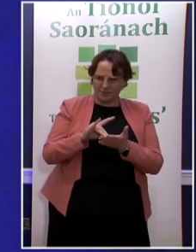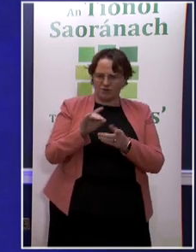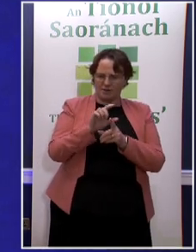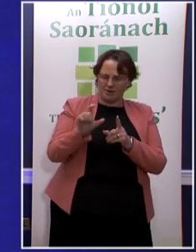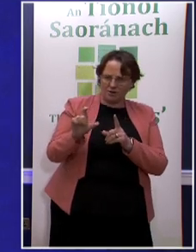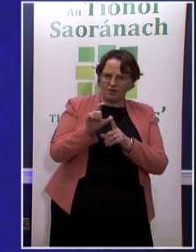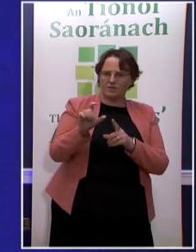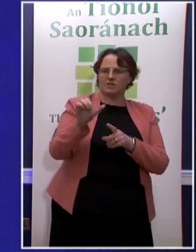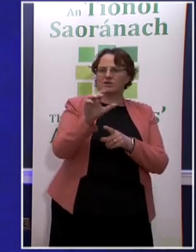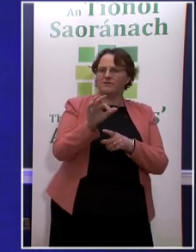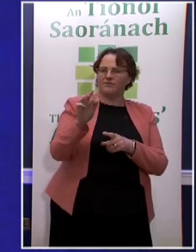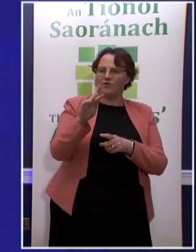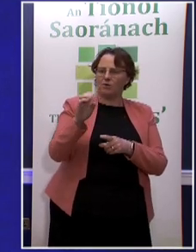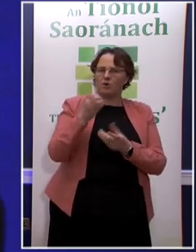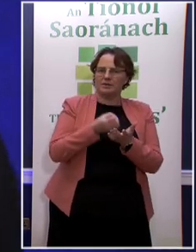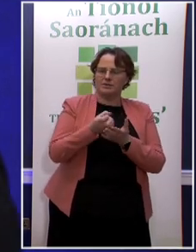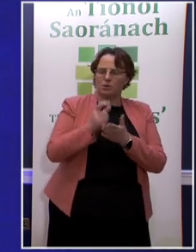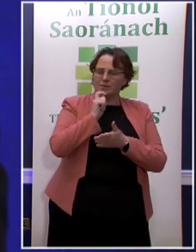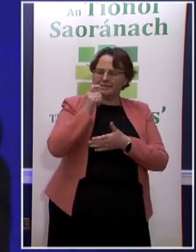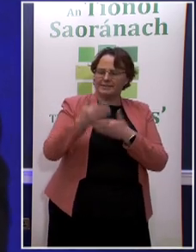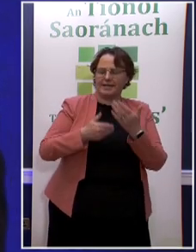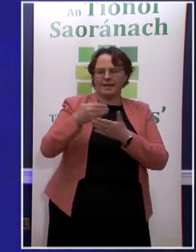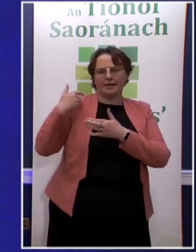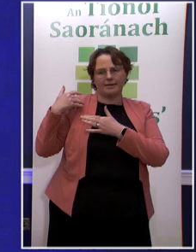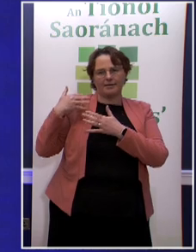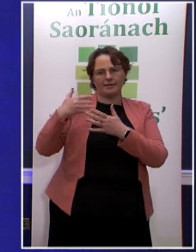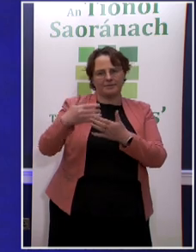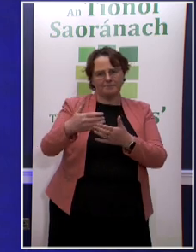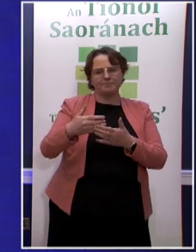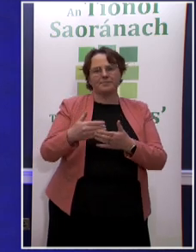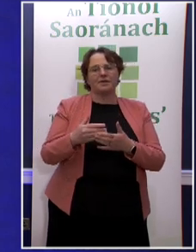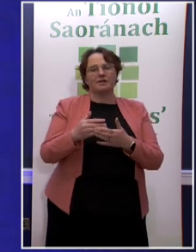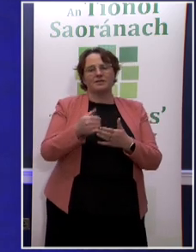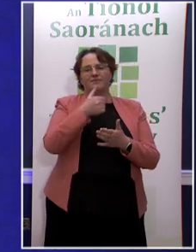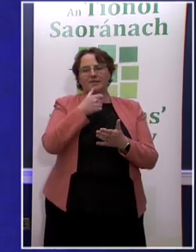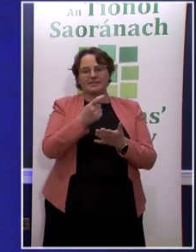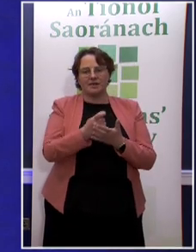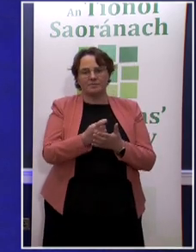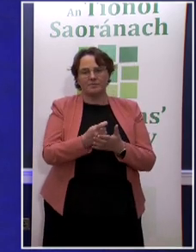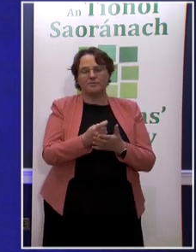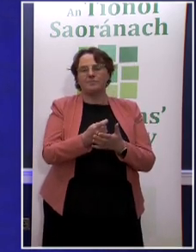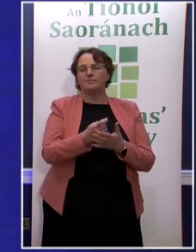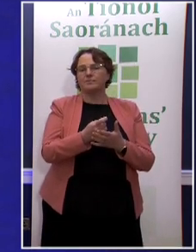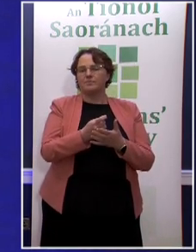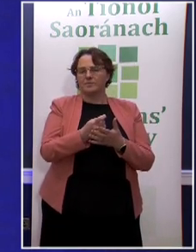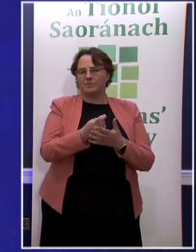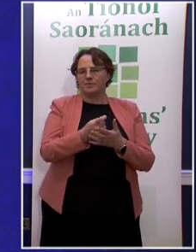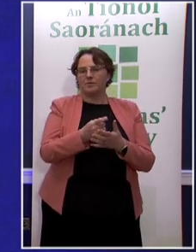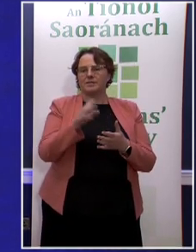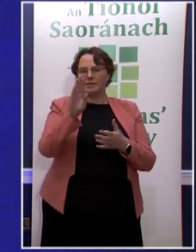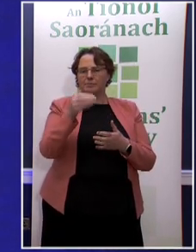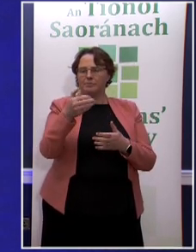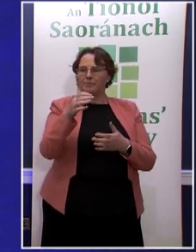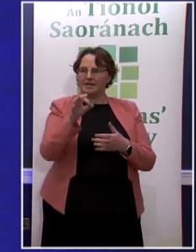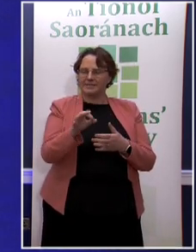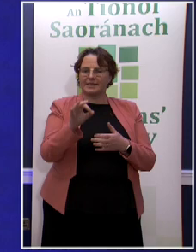have some unique habitats for them. So early, even last year, for the first time, there was a great aggregation of basking sharks off the